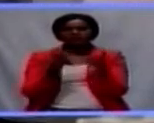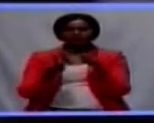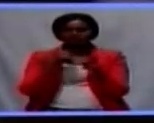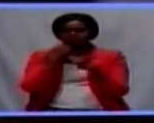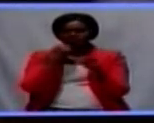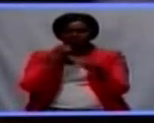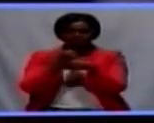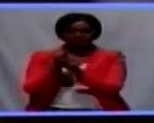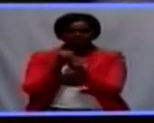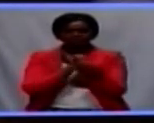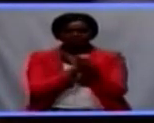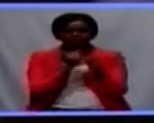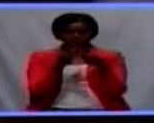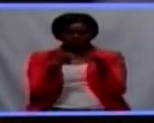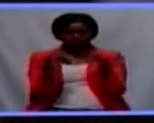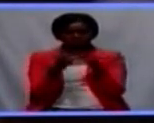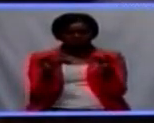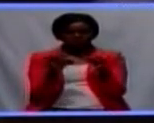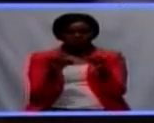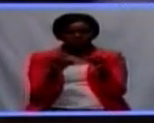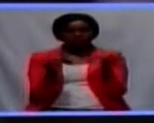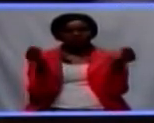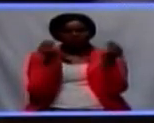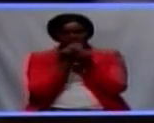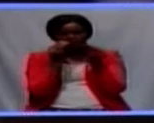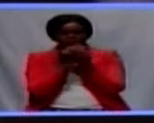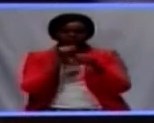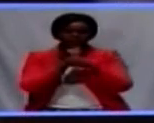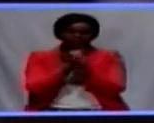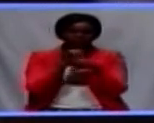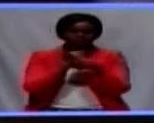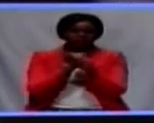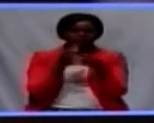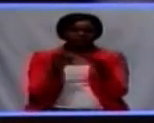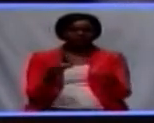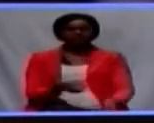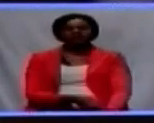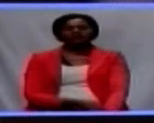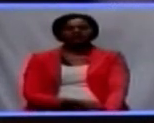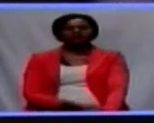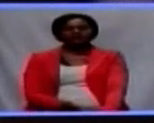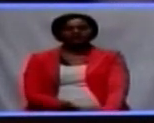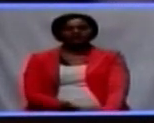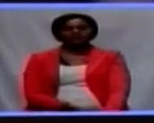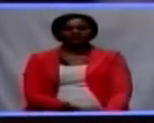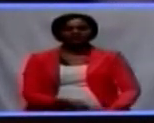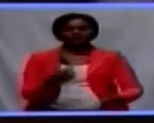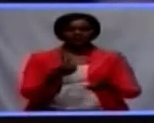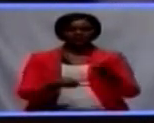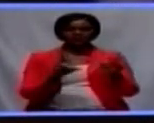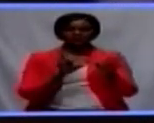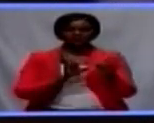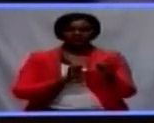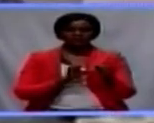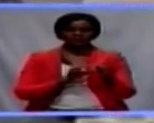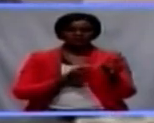such stories and write nicely and create stories which are not there, what has been what has been the most hurtful story about